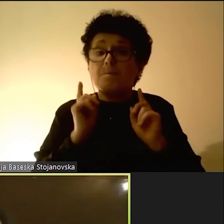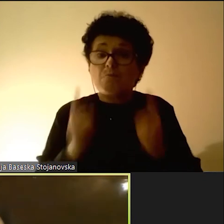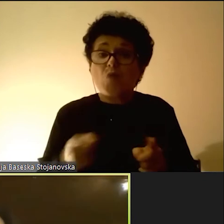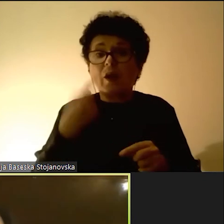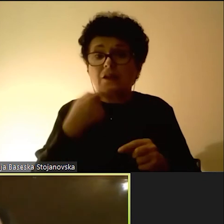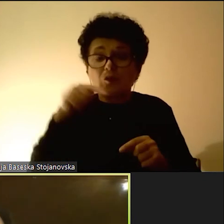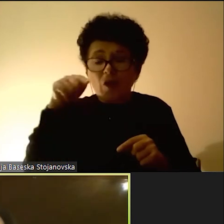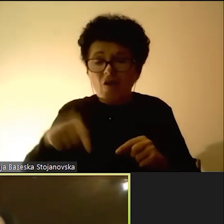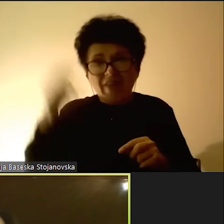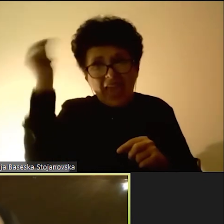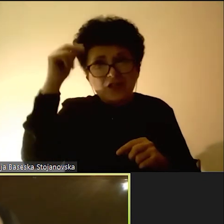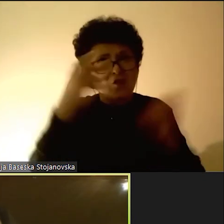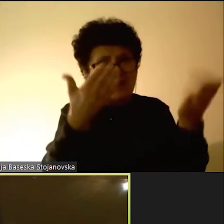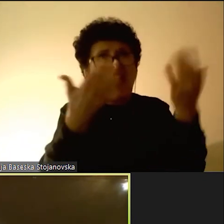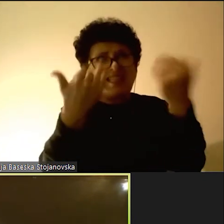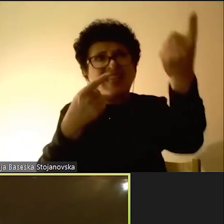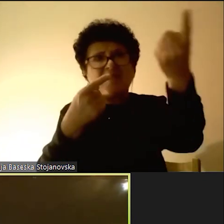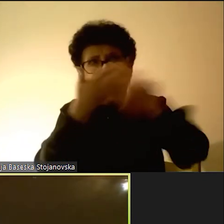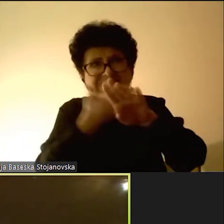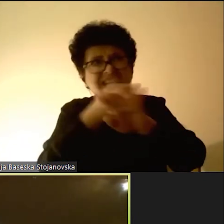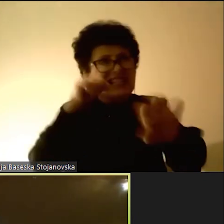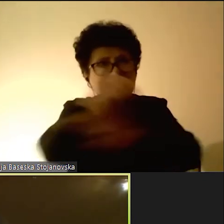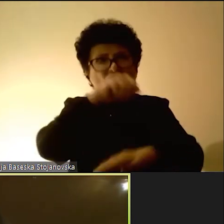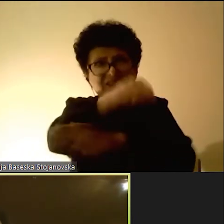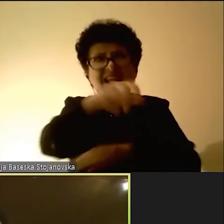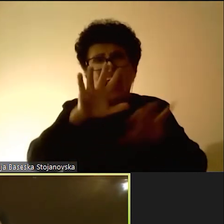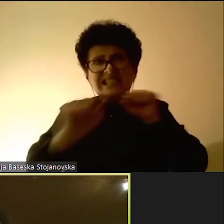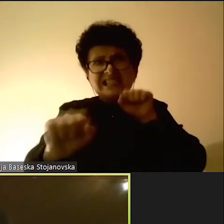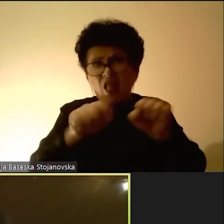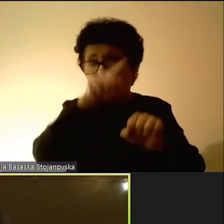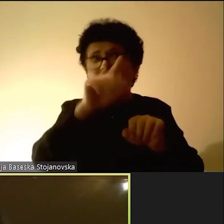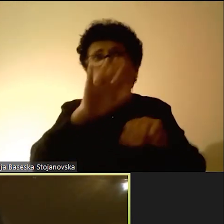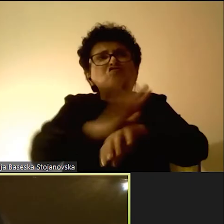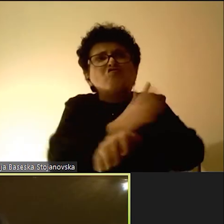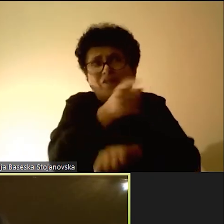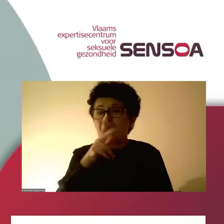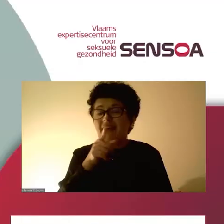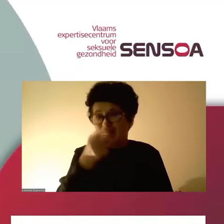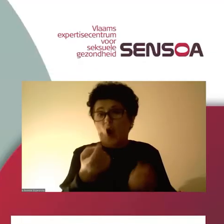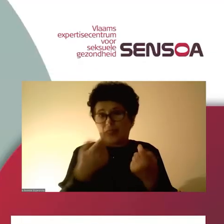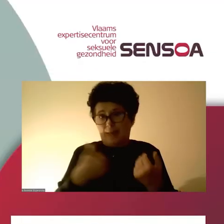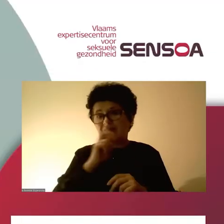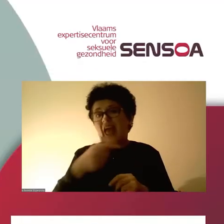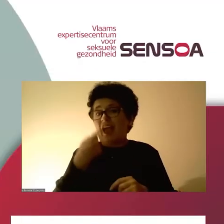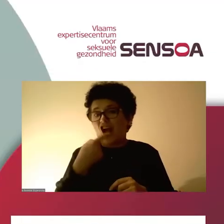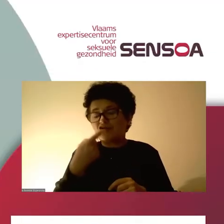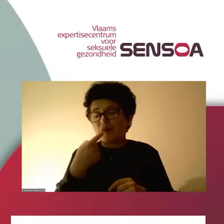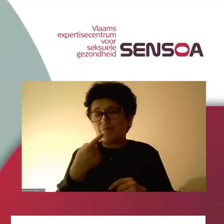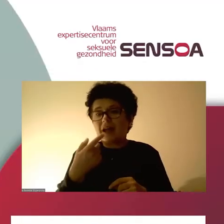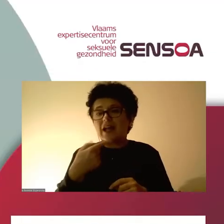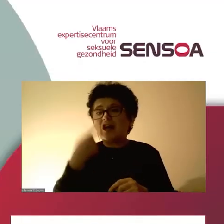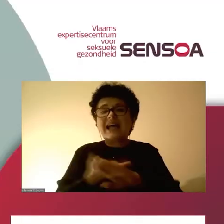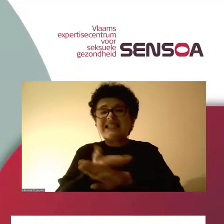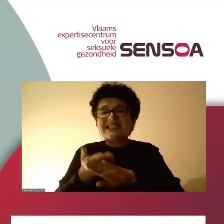to mention what your feelings are, and the flag system will help you in this things. Sexting is one of